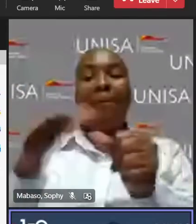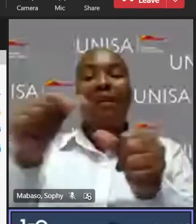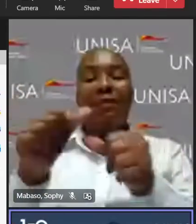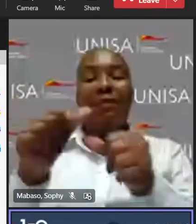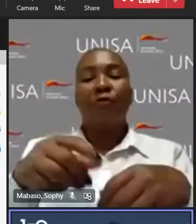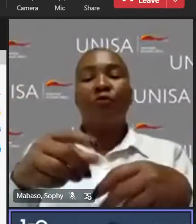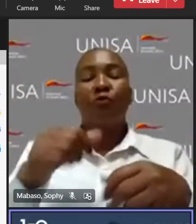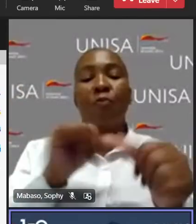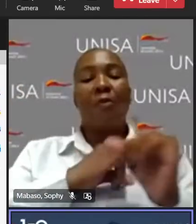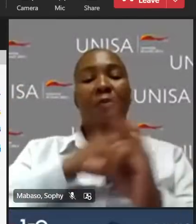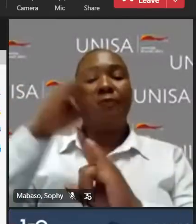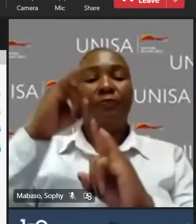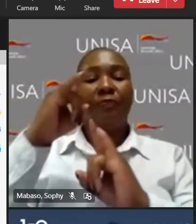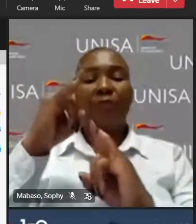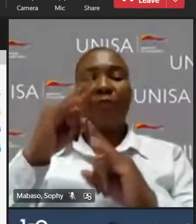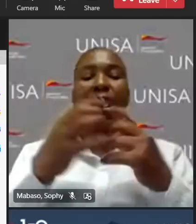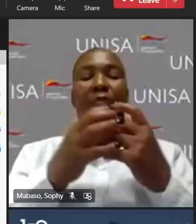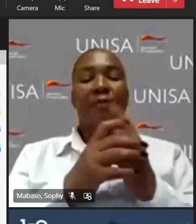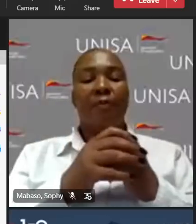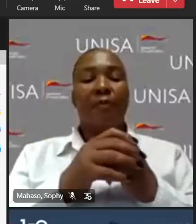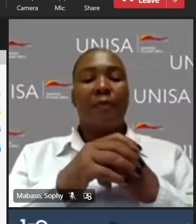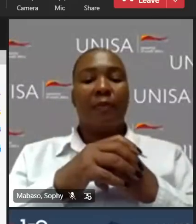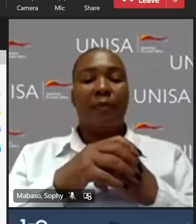Graduation information.